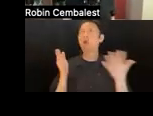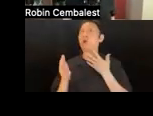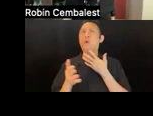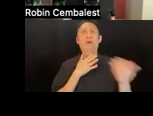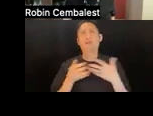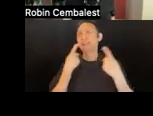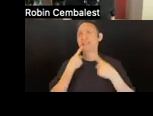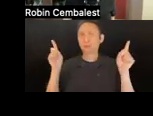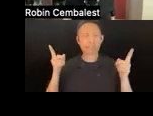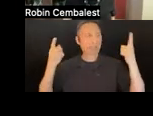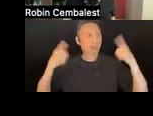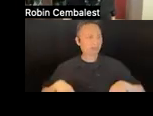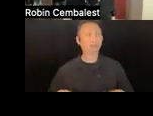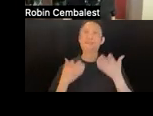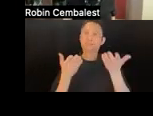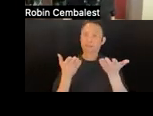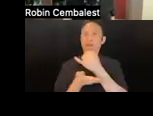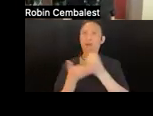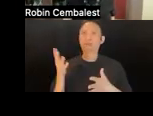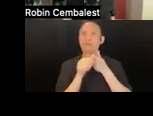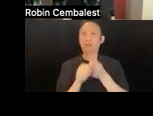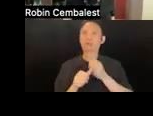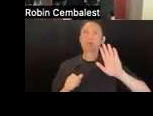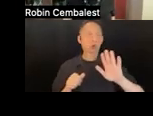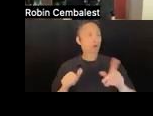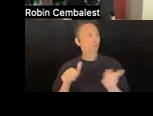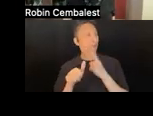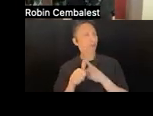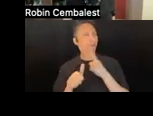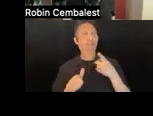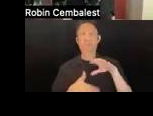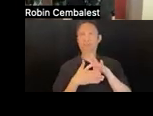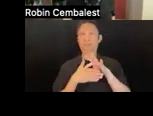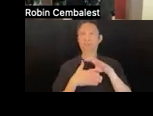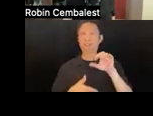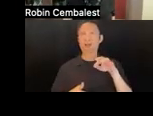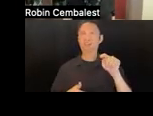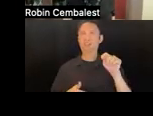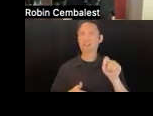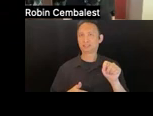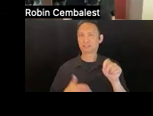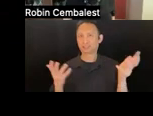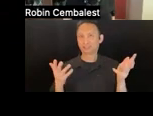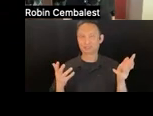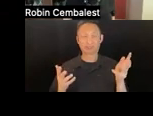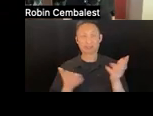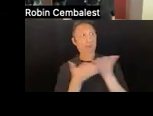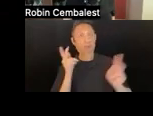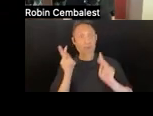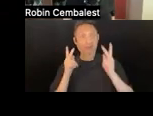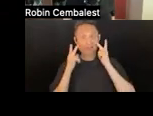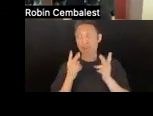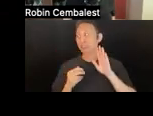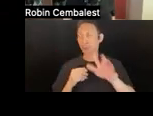own original content, because if people are following your Instagram, once they see the promotional graphic the